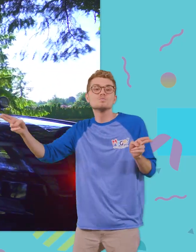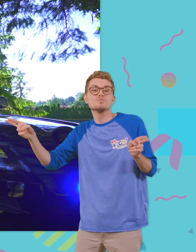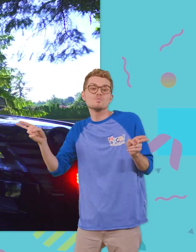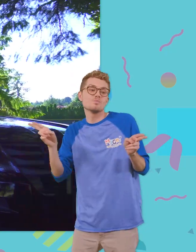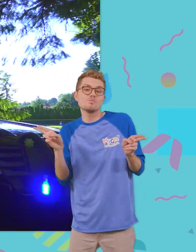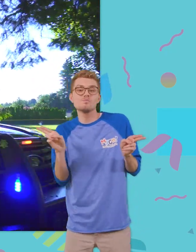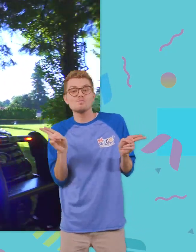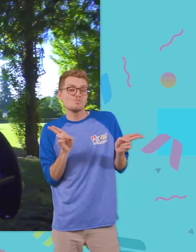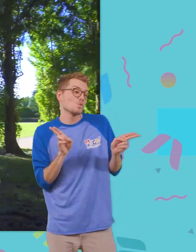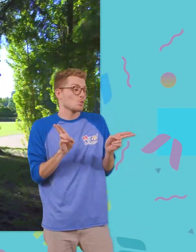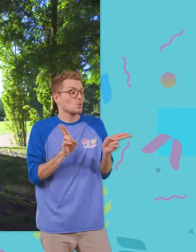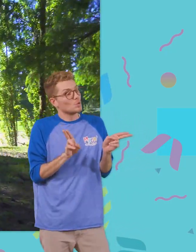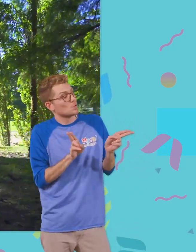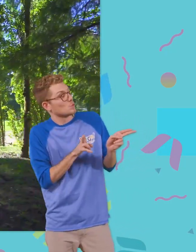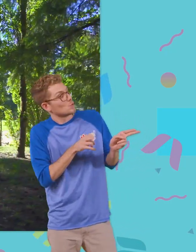Whoa.